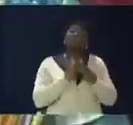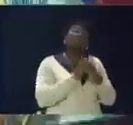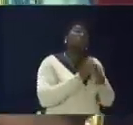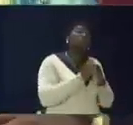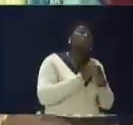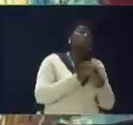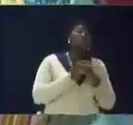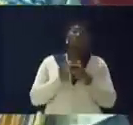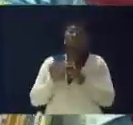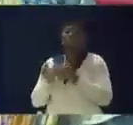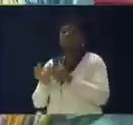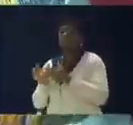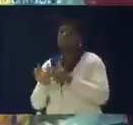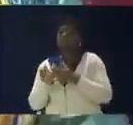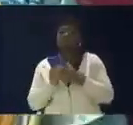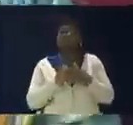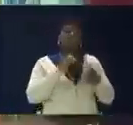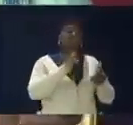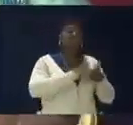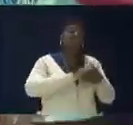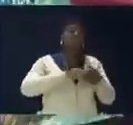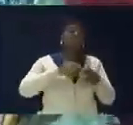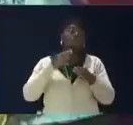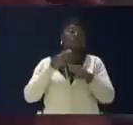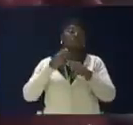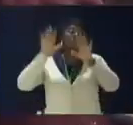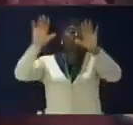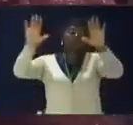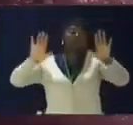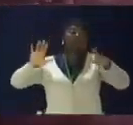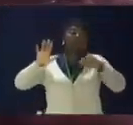Jesus. That wonderful name.